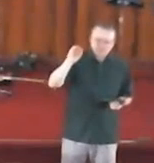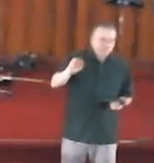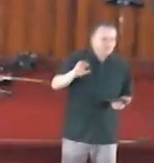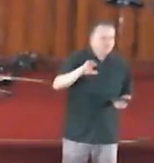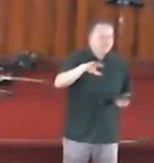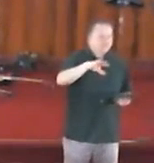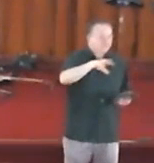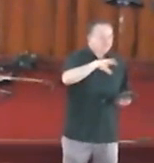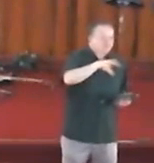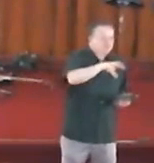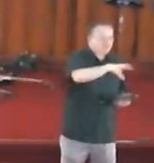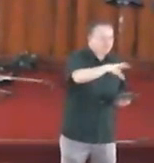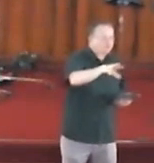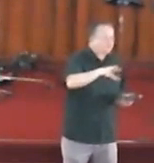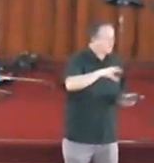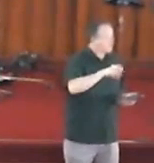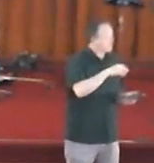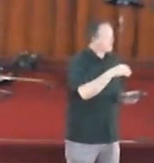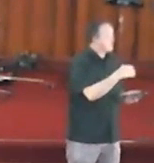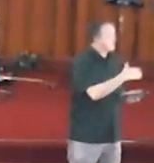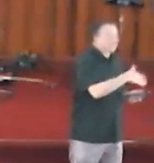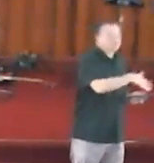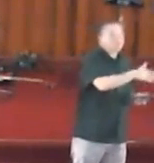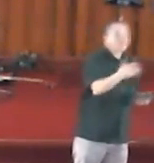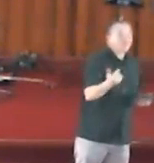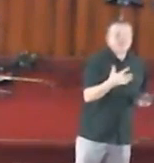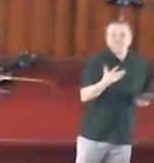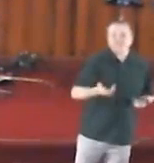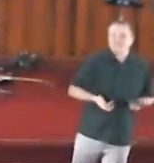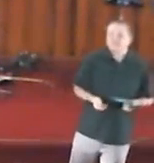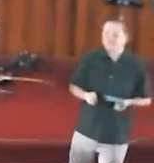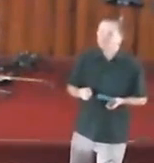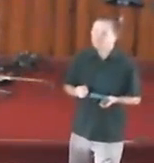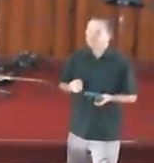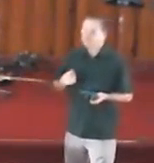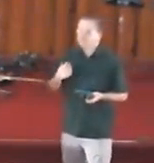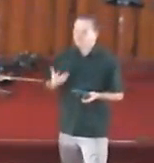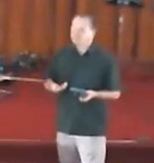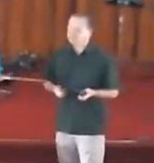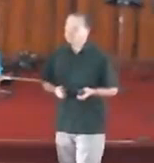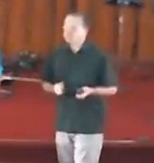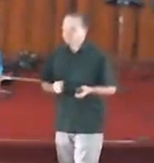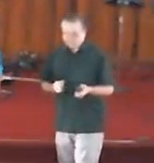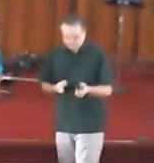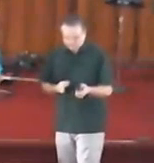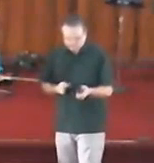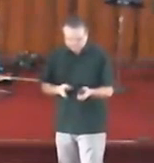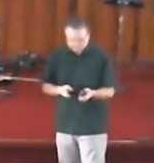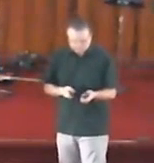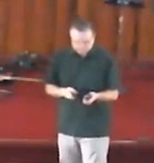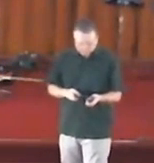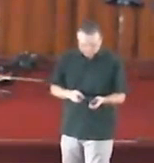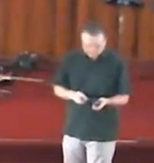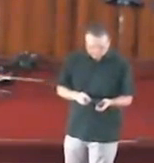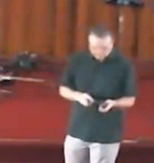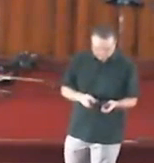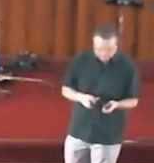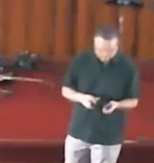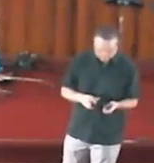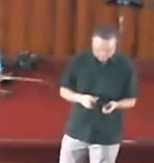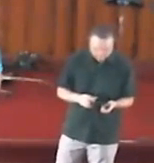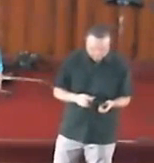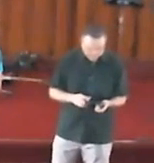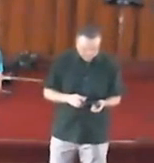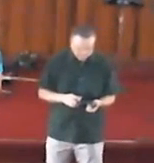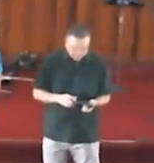estoy seguro que estos 12 hombres se convirtieron en el pilar de la iglesia de Éfeso. And I'm sure these 12 men